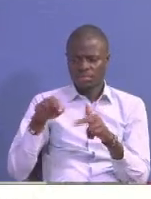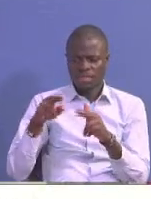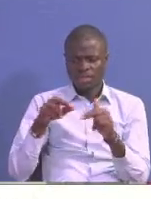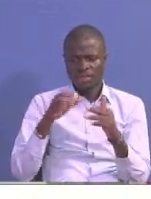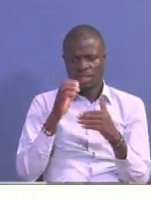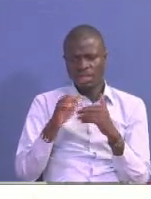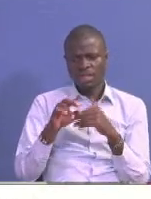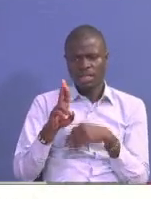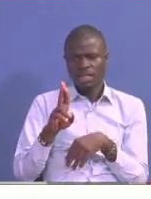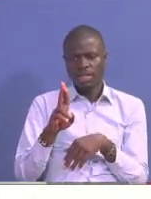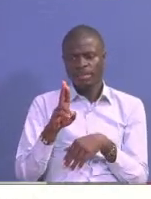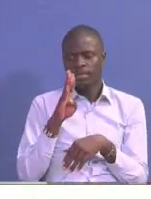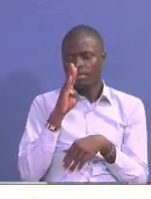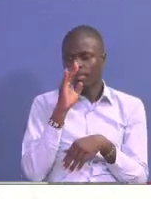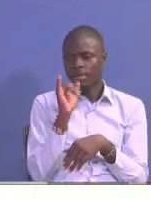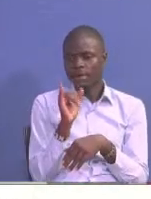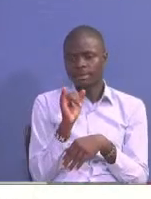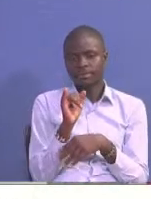by